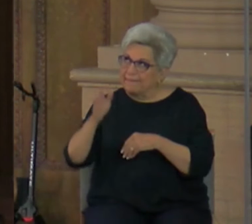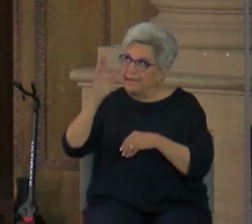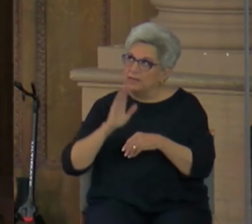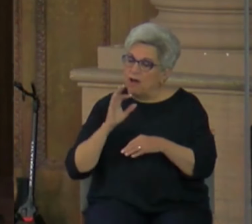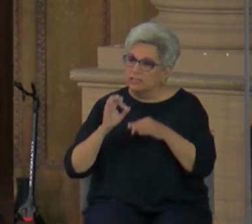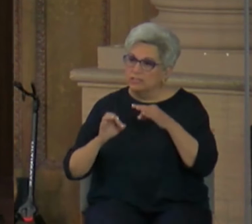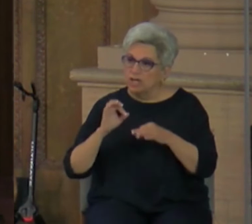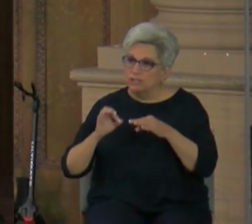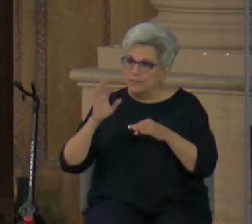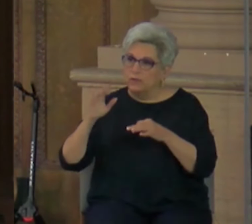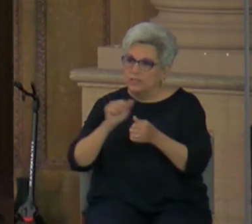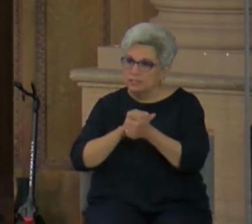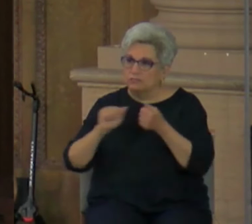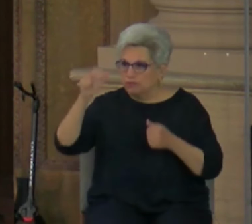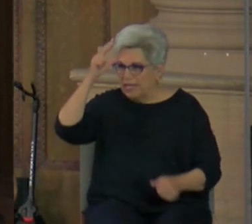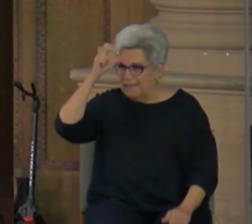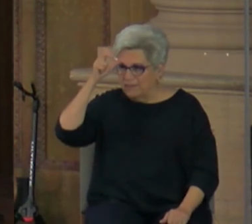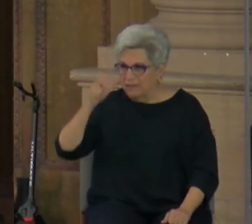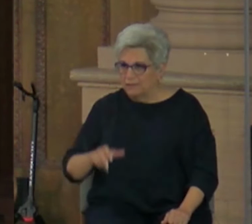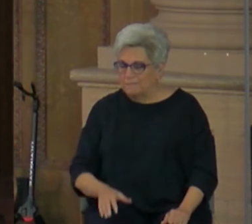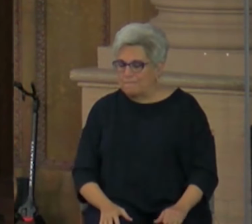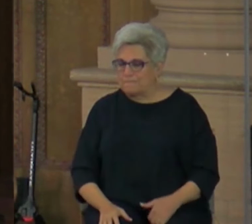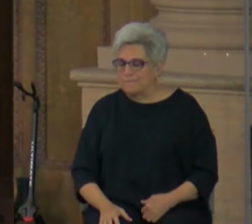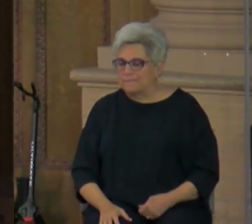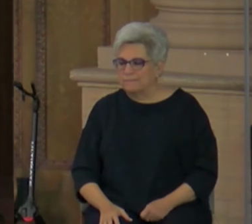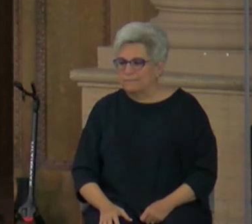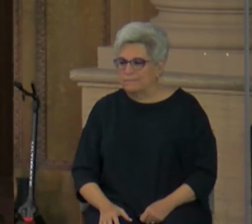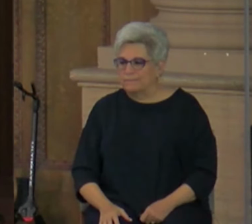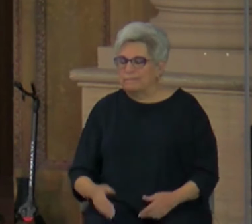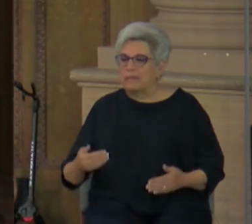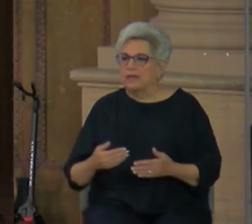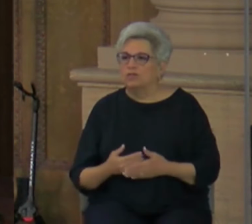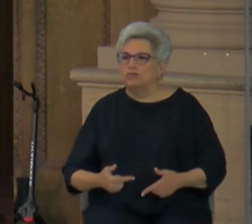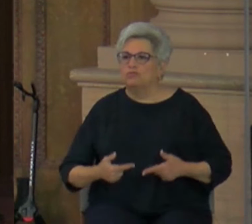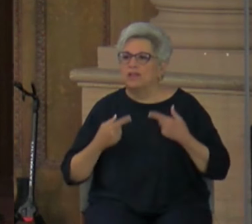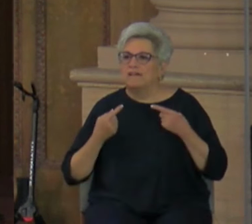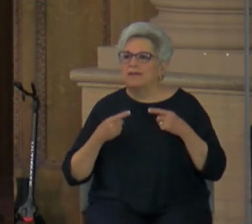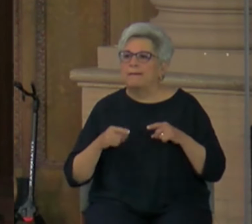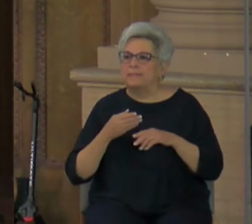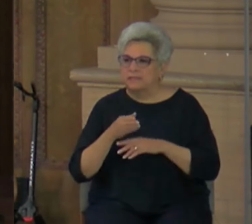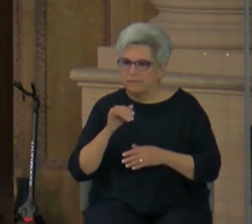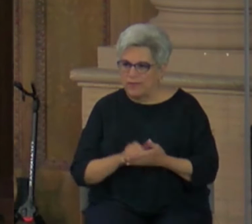rains down, evil's destroyed, and new life follows.